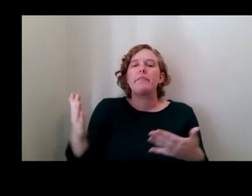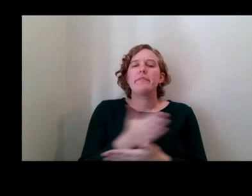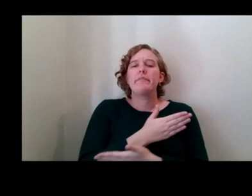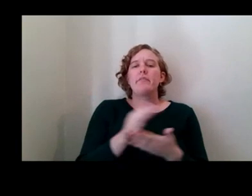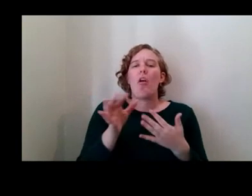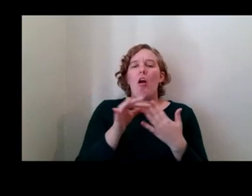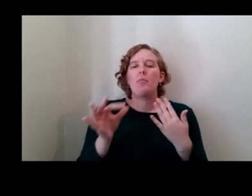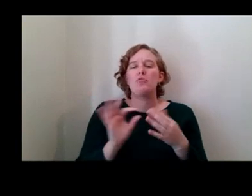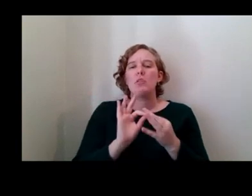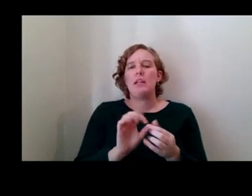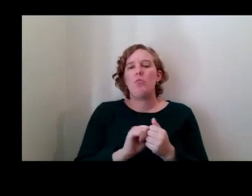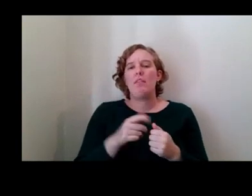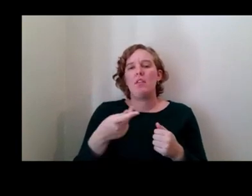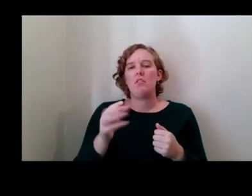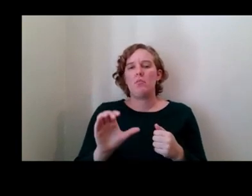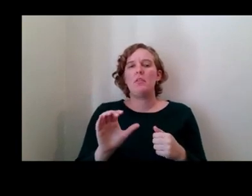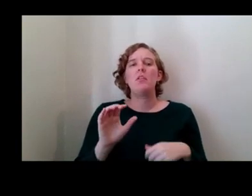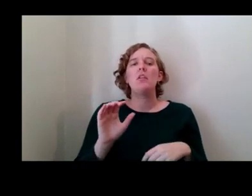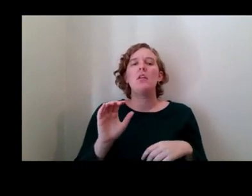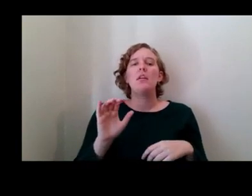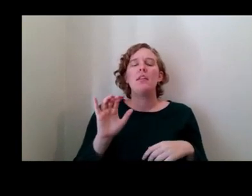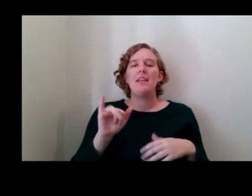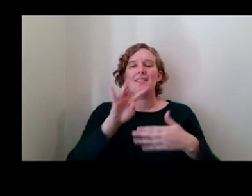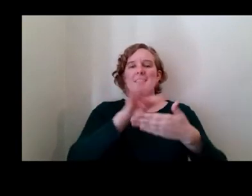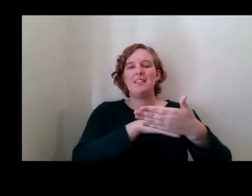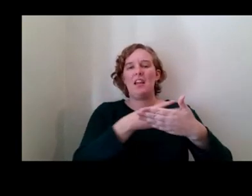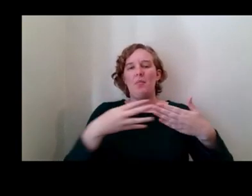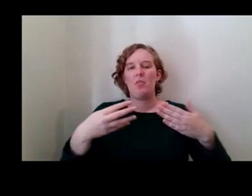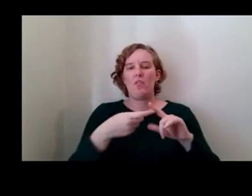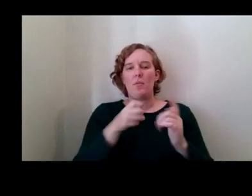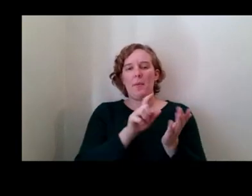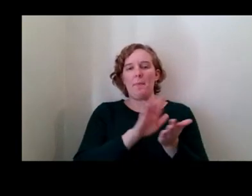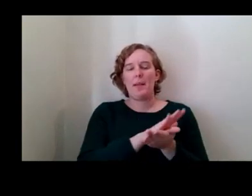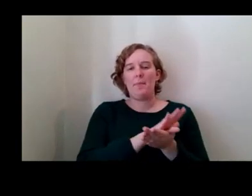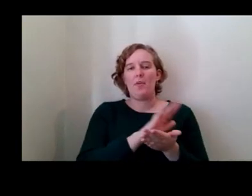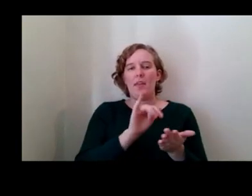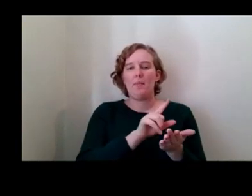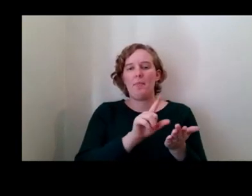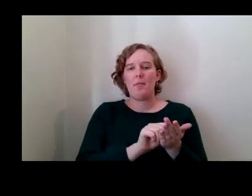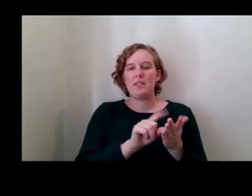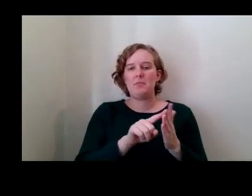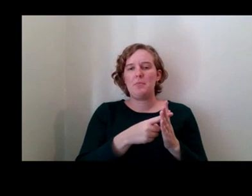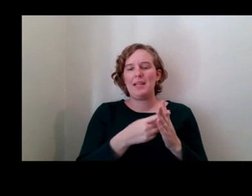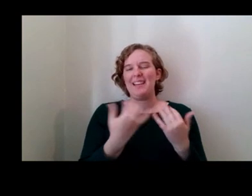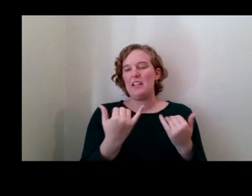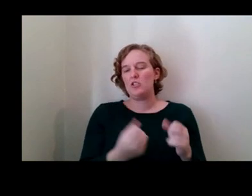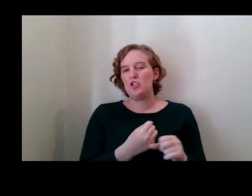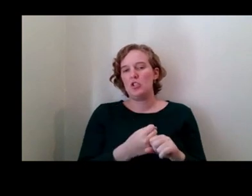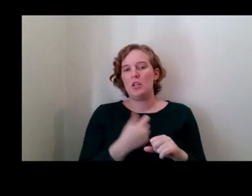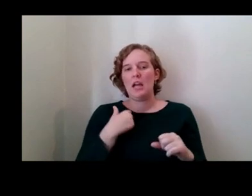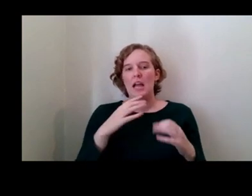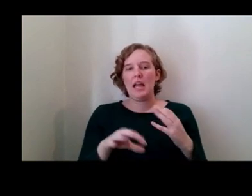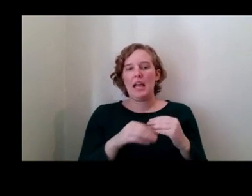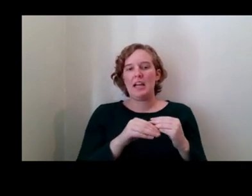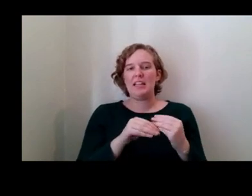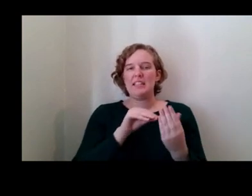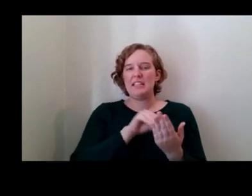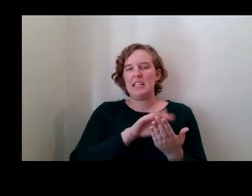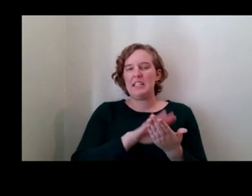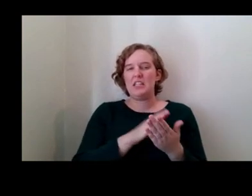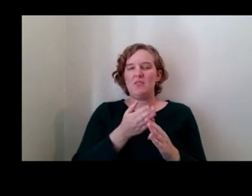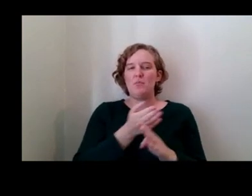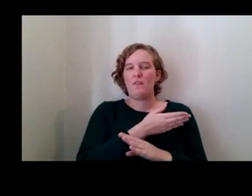physical computing. This table here is taken from a paper which was published at the beginning of the year. I put the citation earlier in an earlier